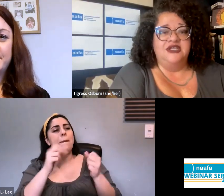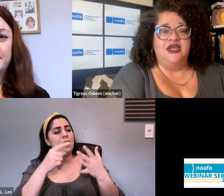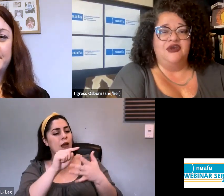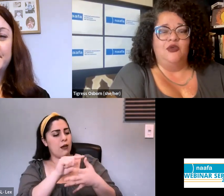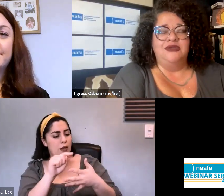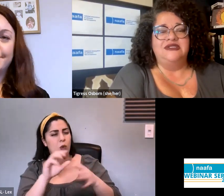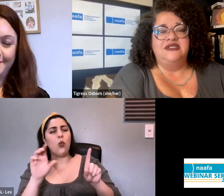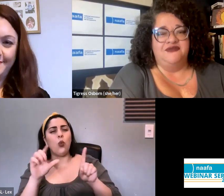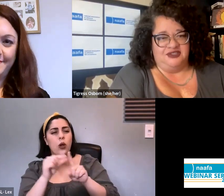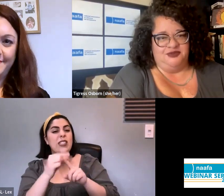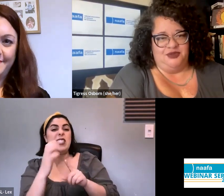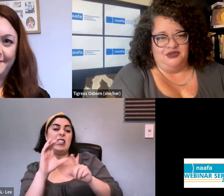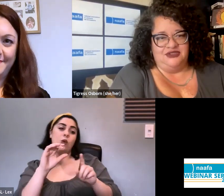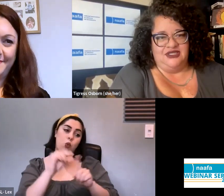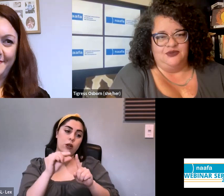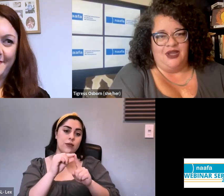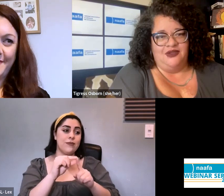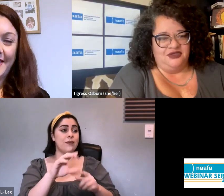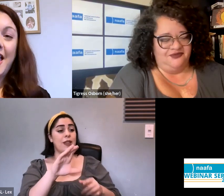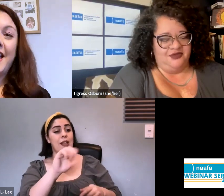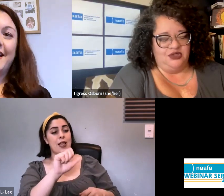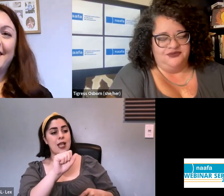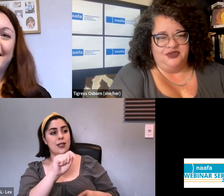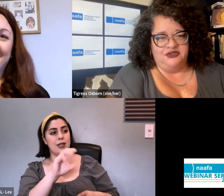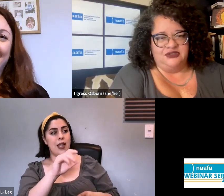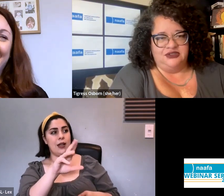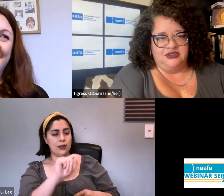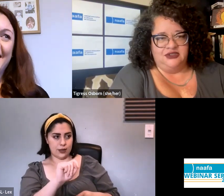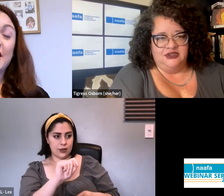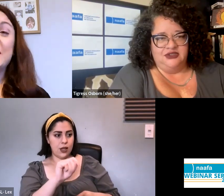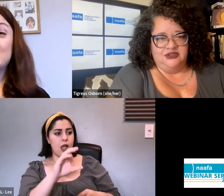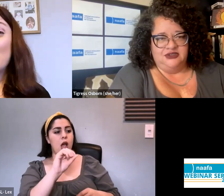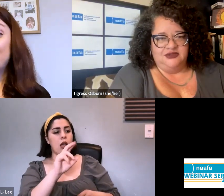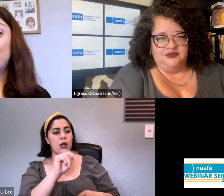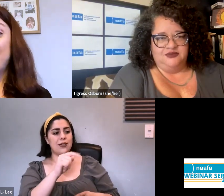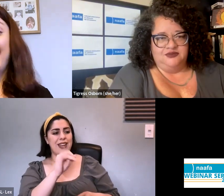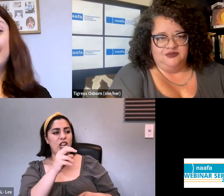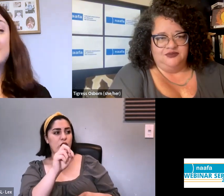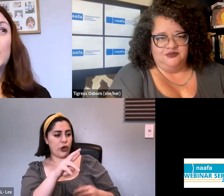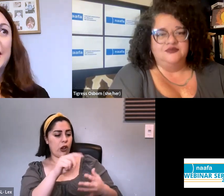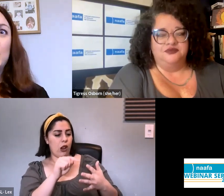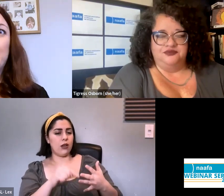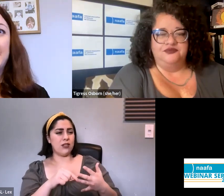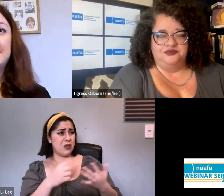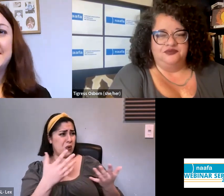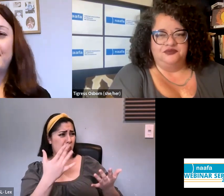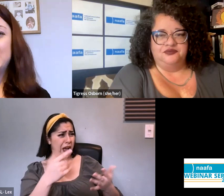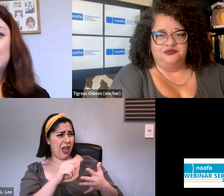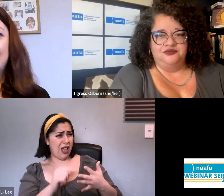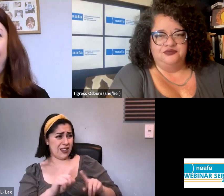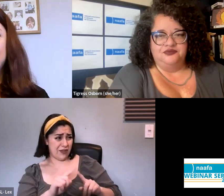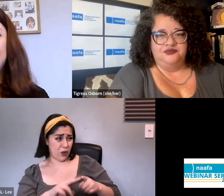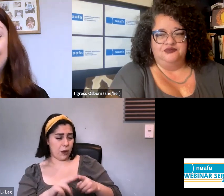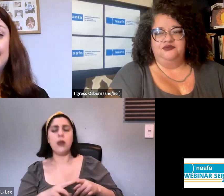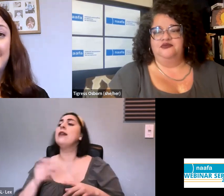coffin, container. What's the difference between those things? Why are there different words for those? Because they're all different things. So here, by